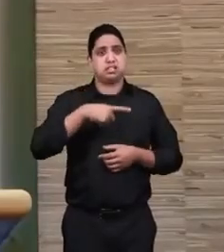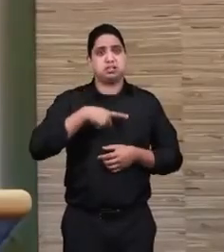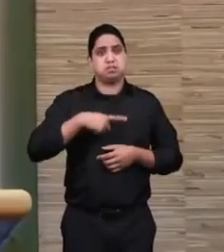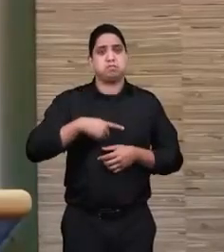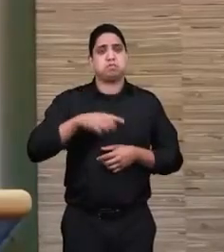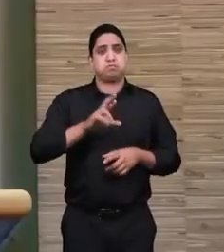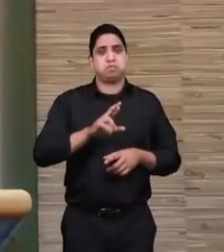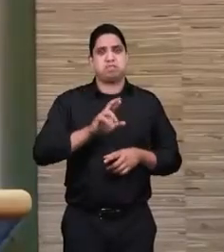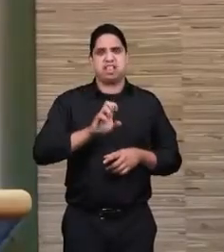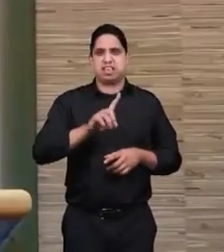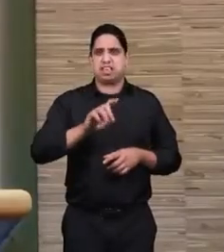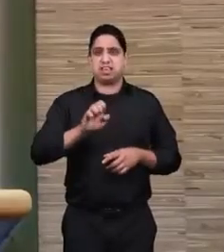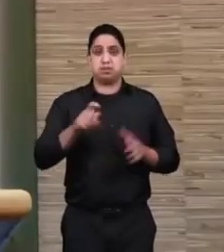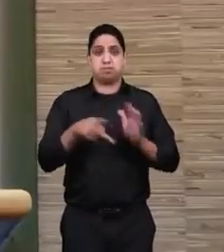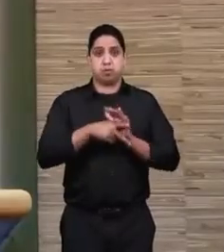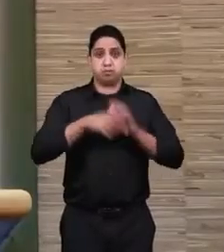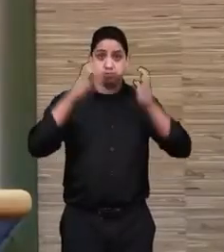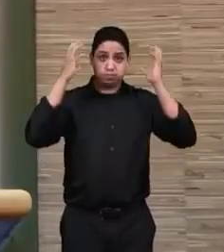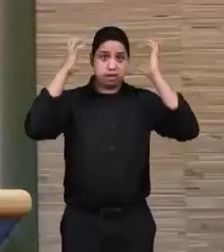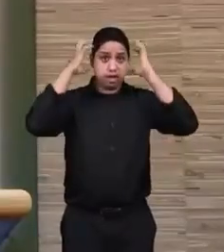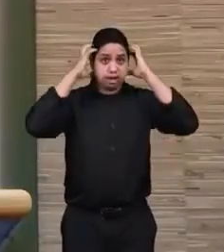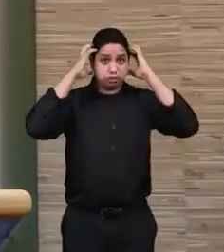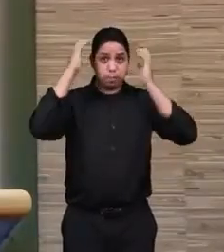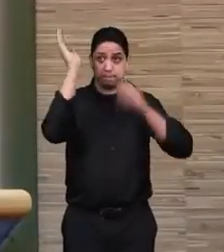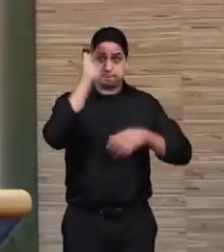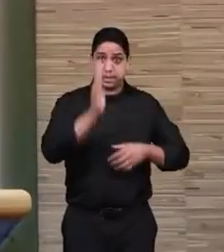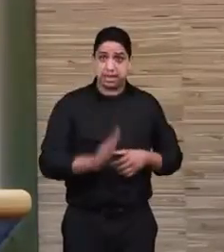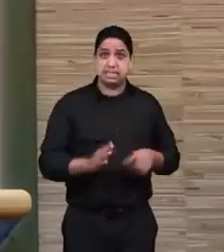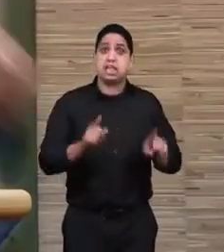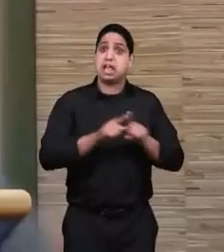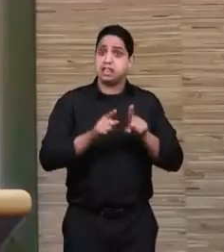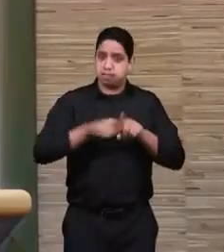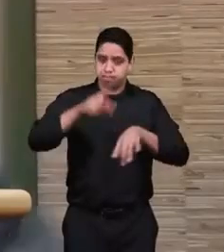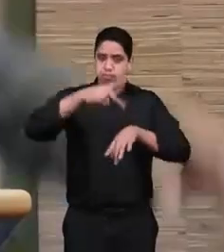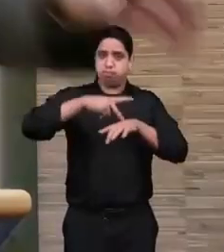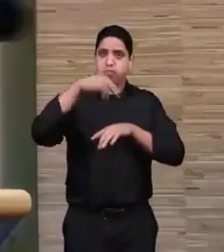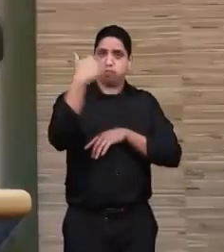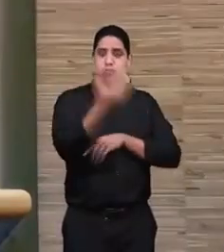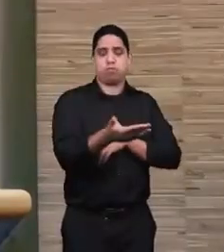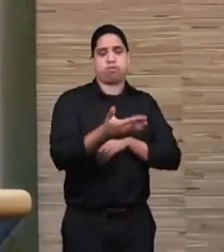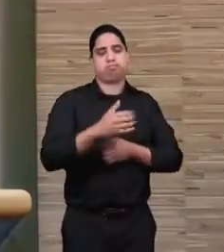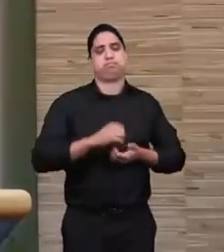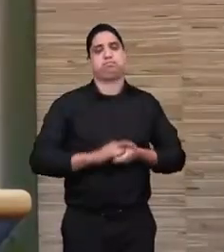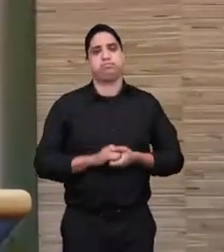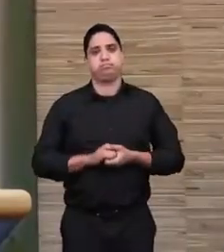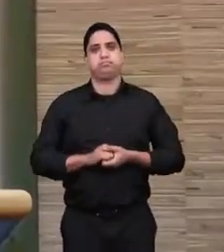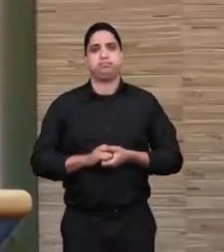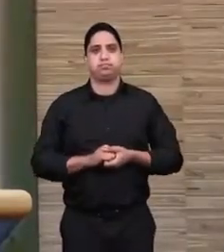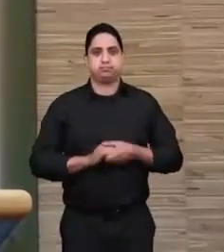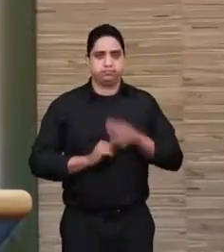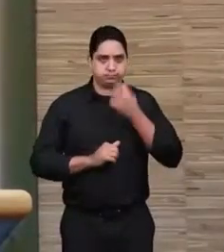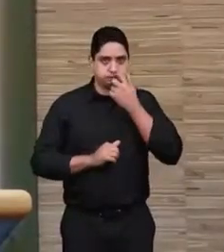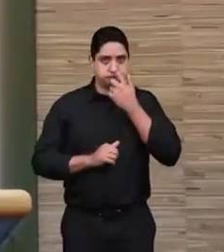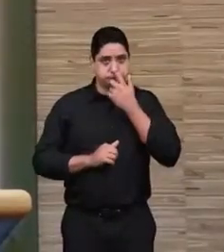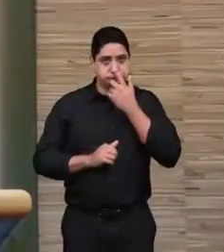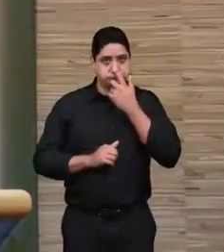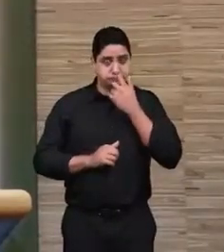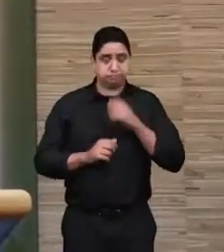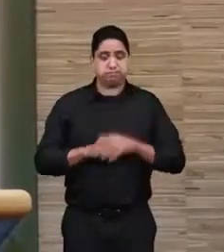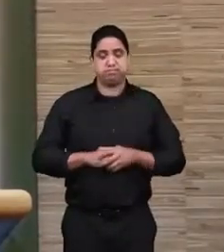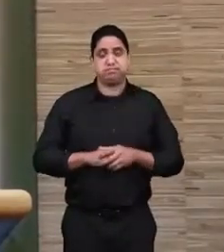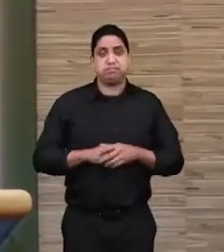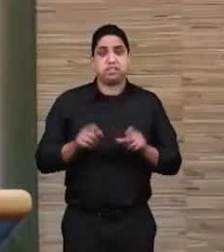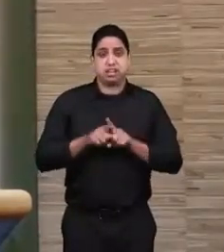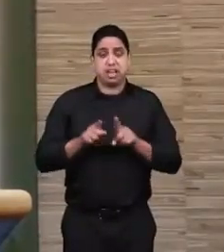of radio stations nationally and internationally. And an additional observation, which is